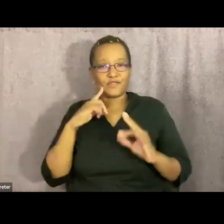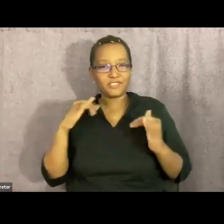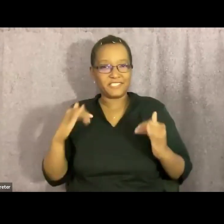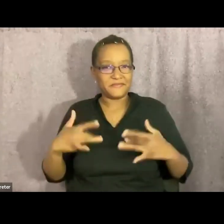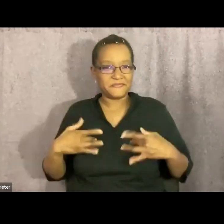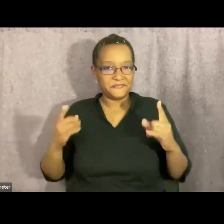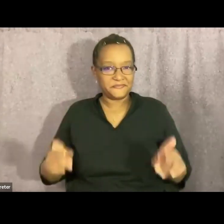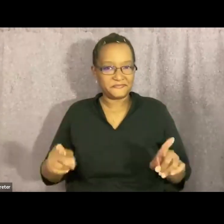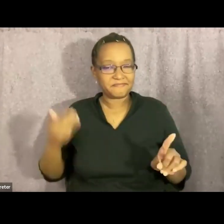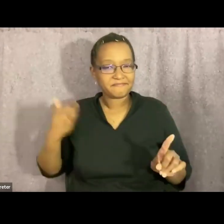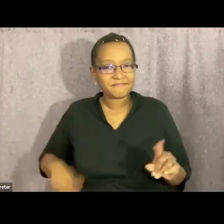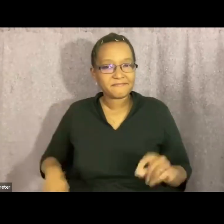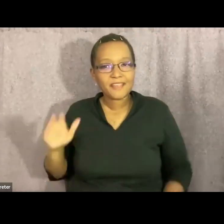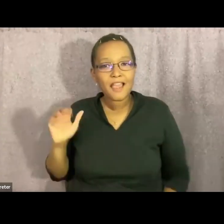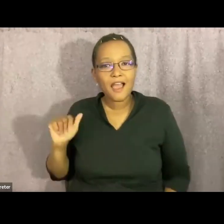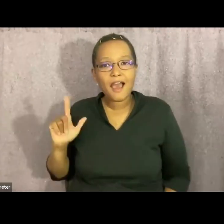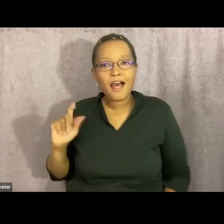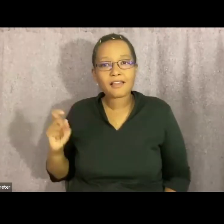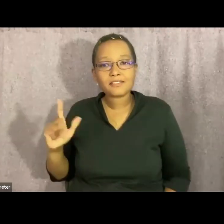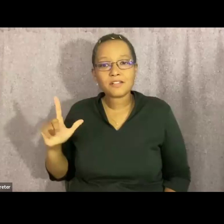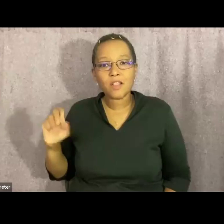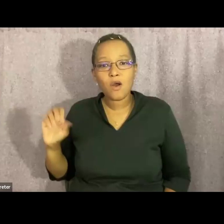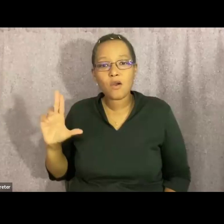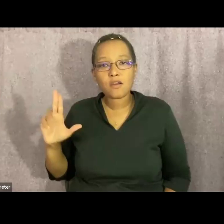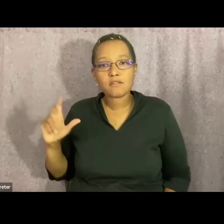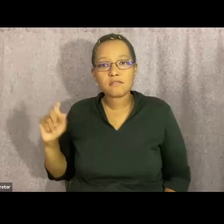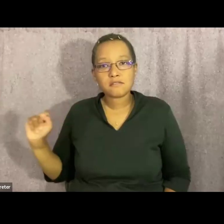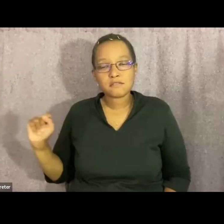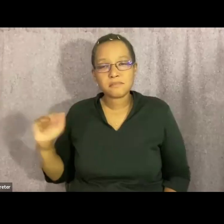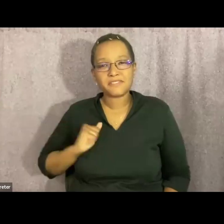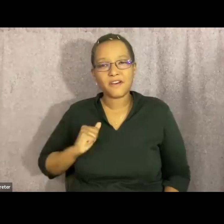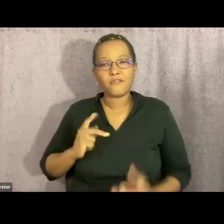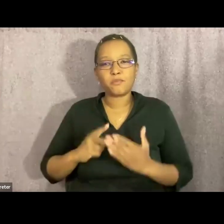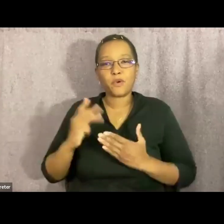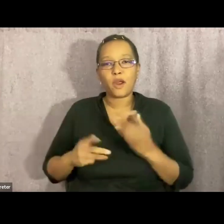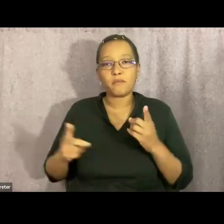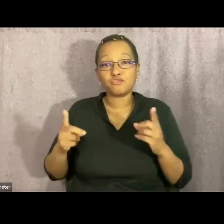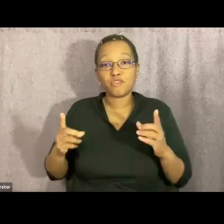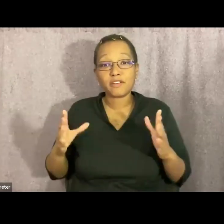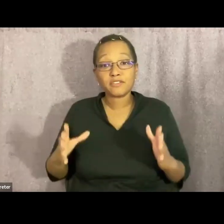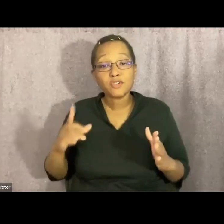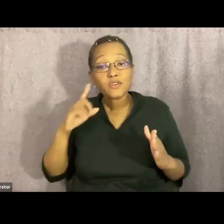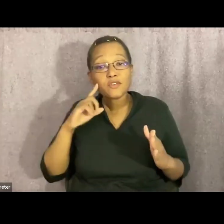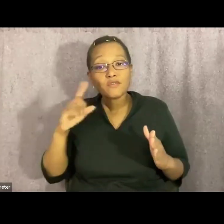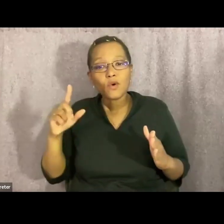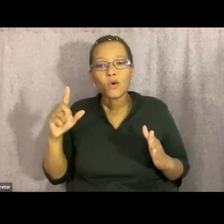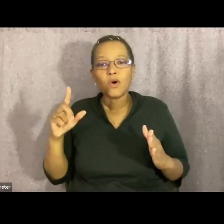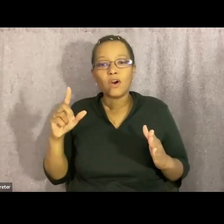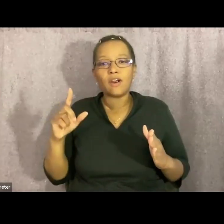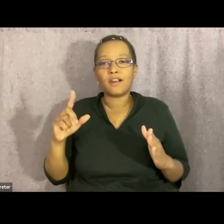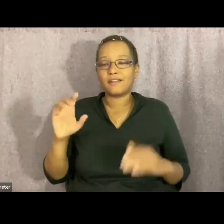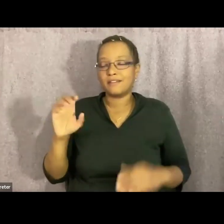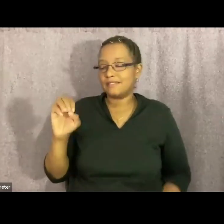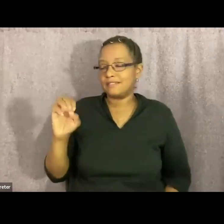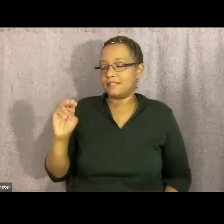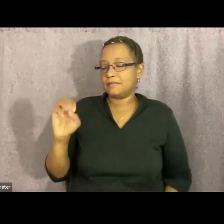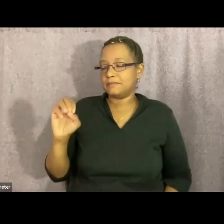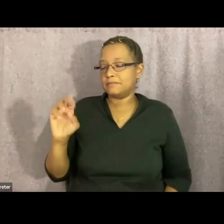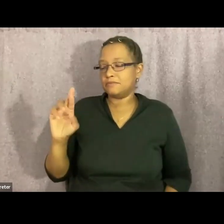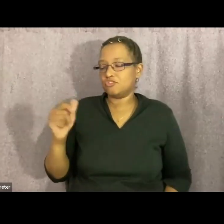name is Alex Locust, and I am the program director for the Emerge Fellowship